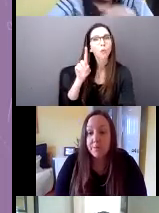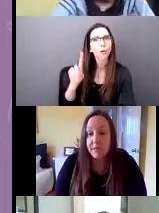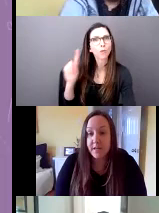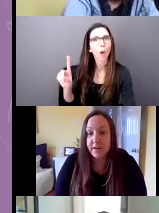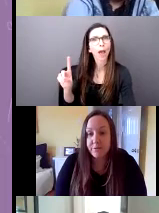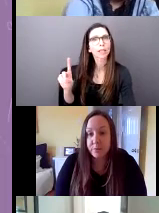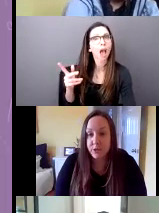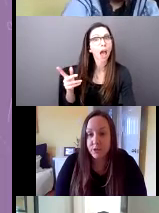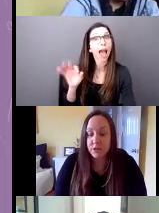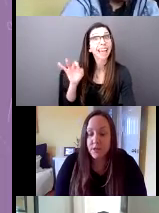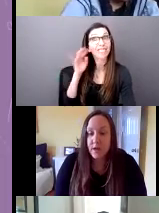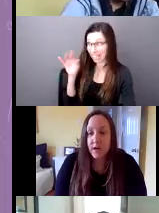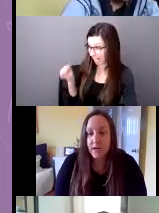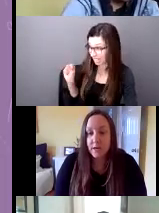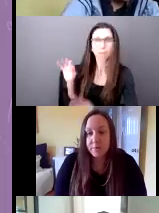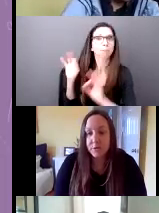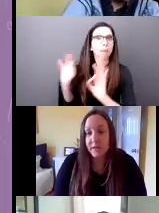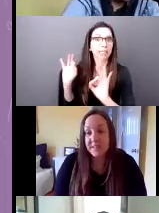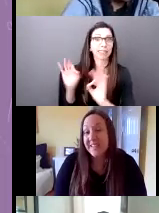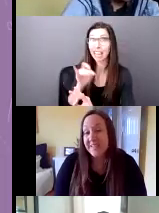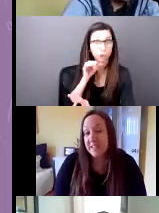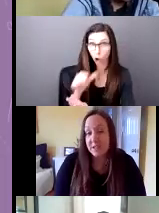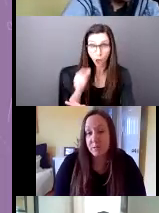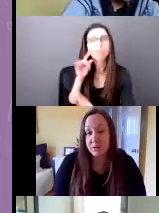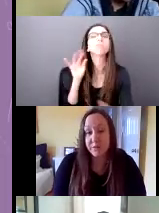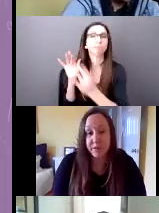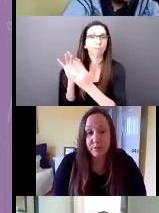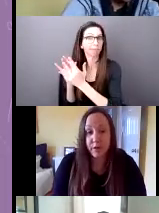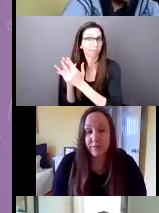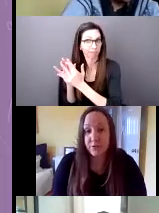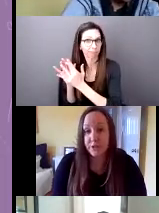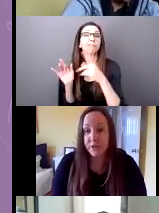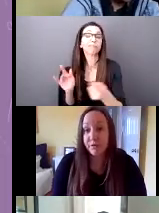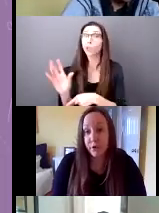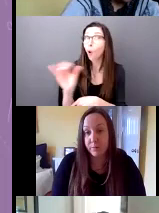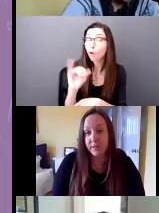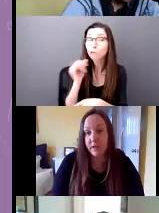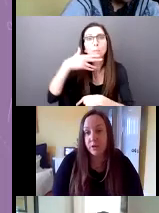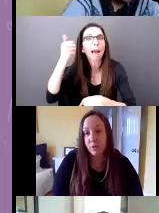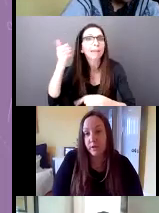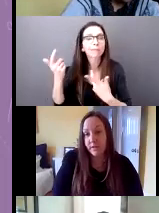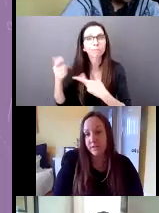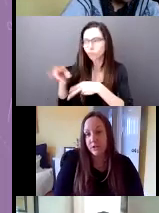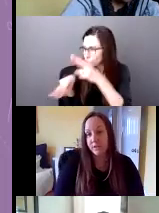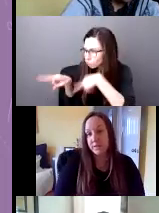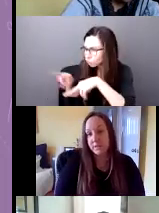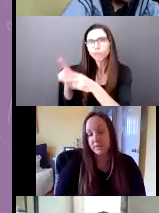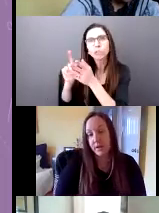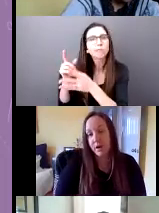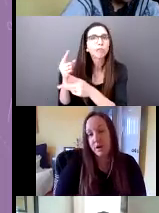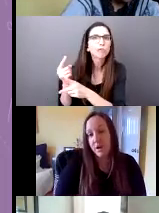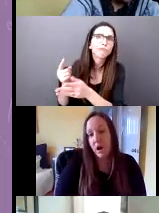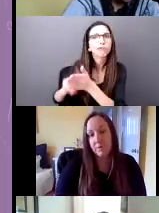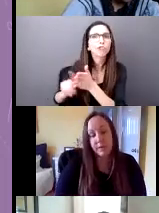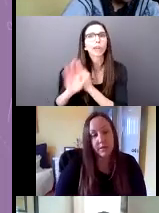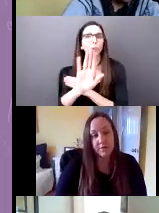to update that information. So that's the easiest and most effective way of just confirming that your organization exists